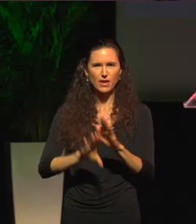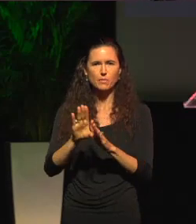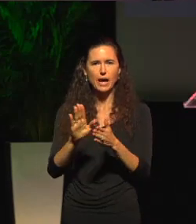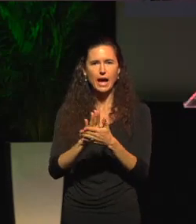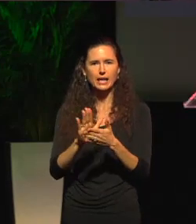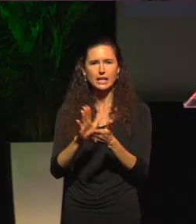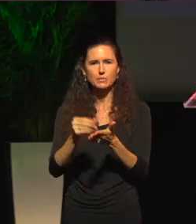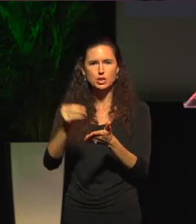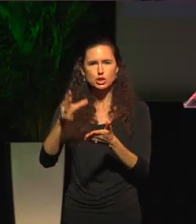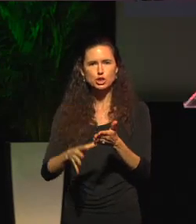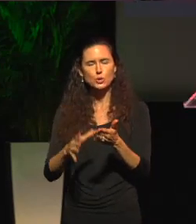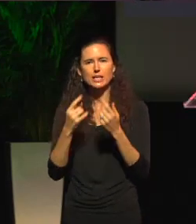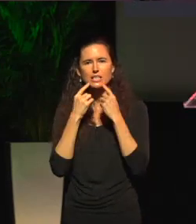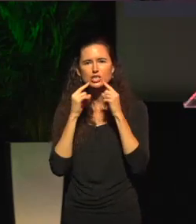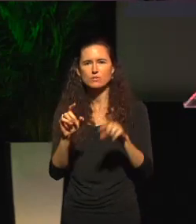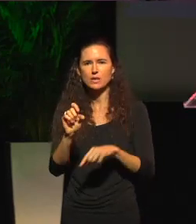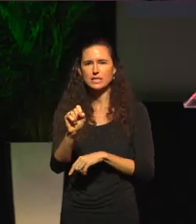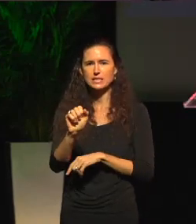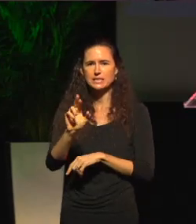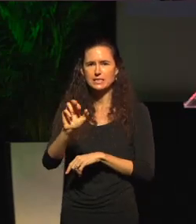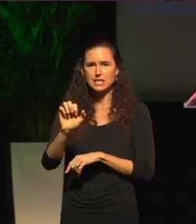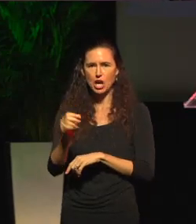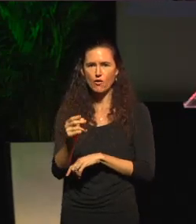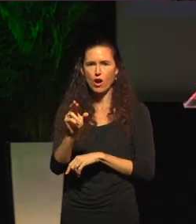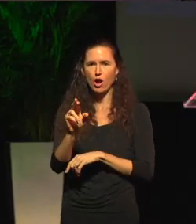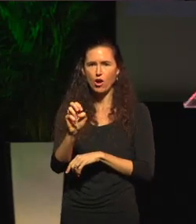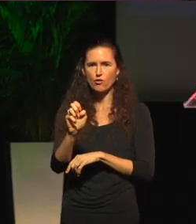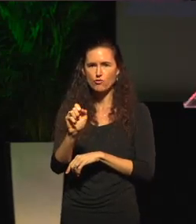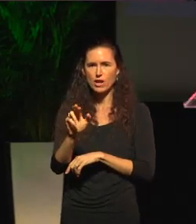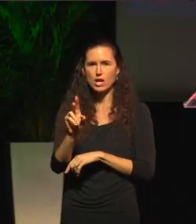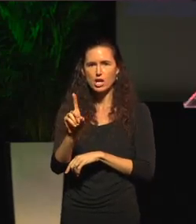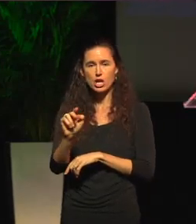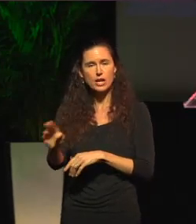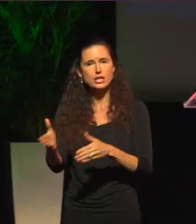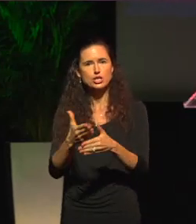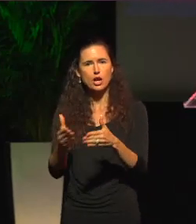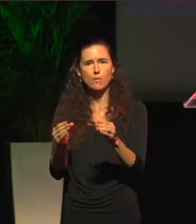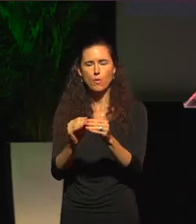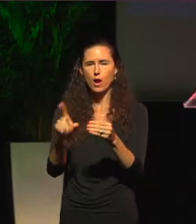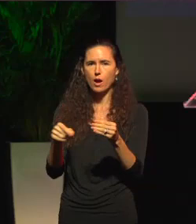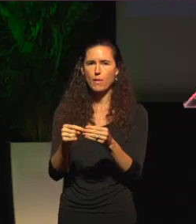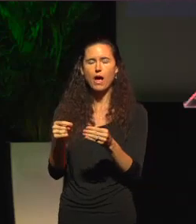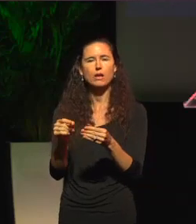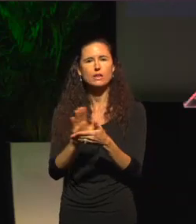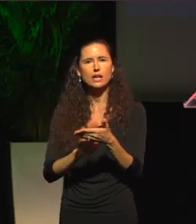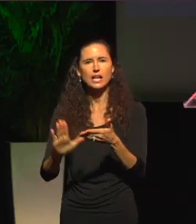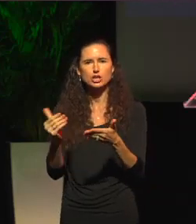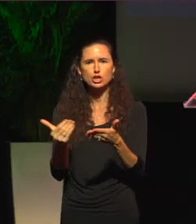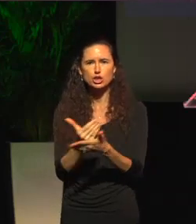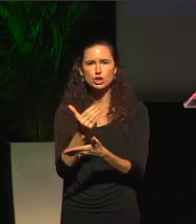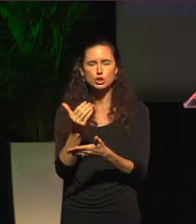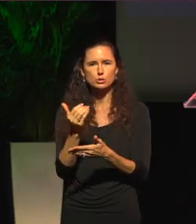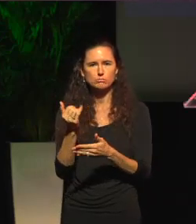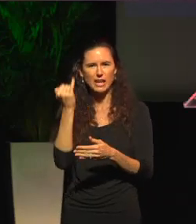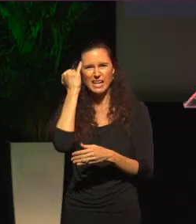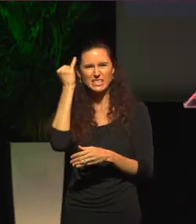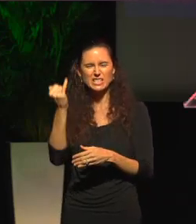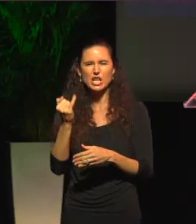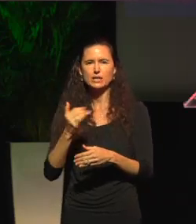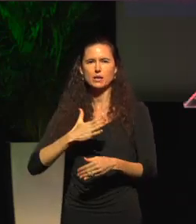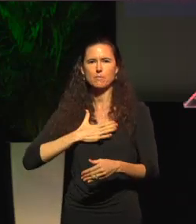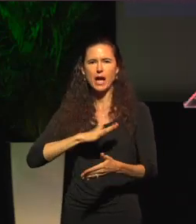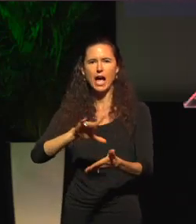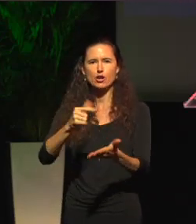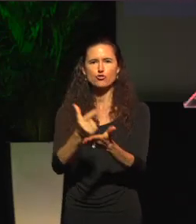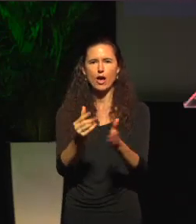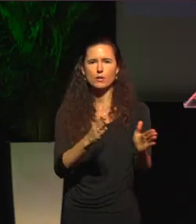Achievement, Sarah Reardon. And to share more with us about this college's new initiative, it's called My Grad Plan. It helps students as